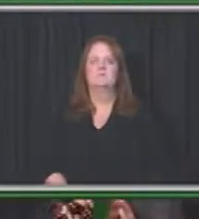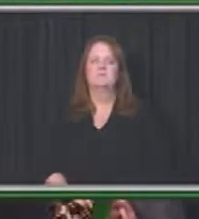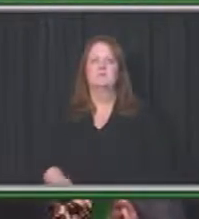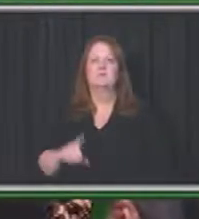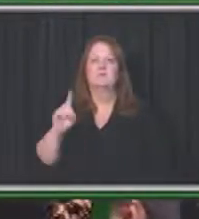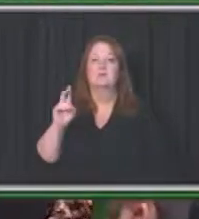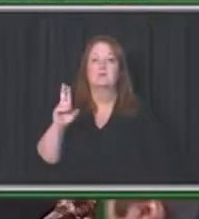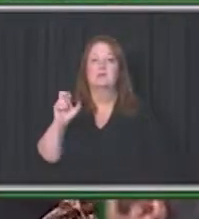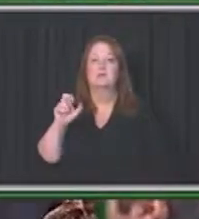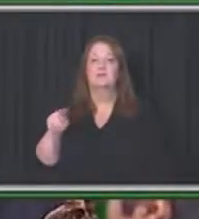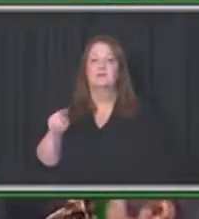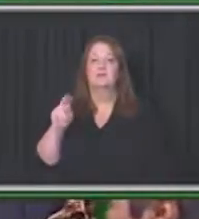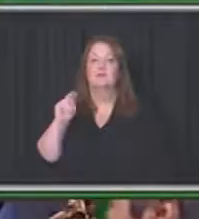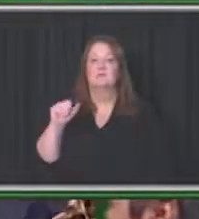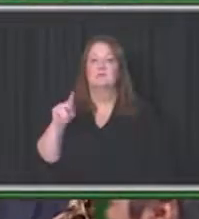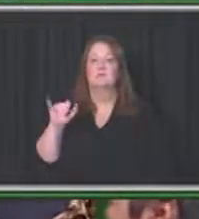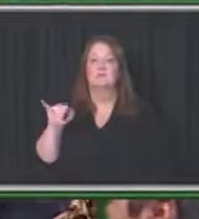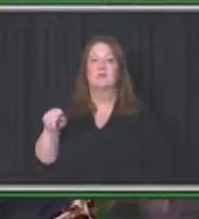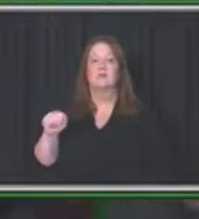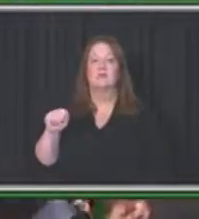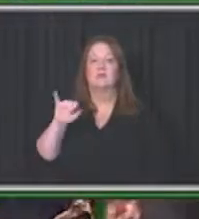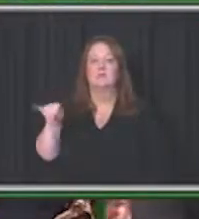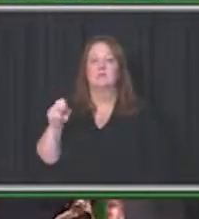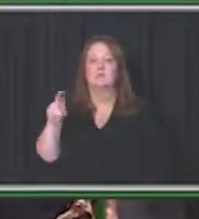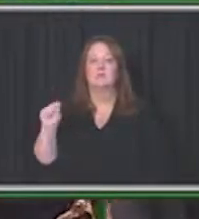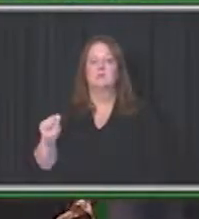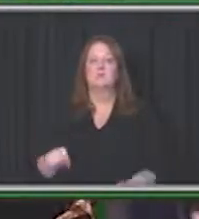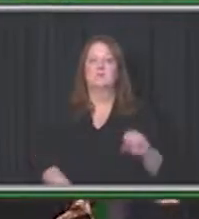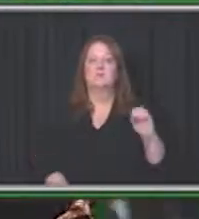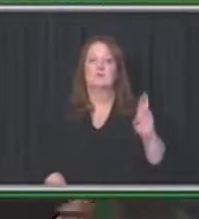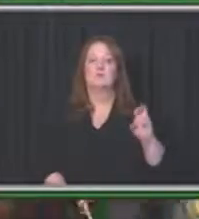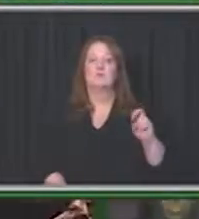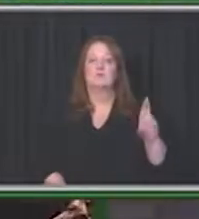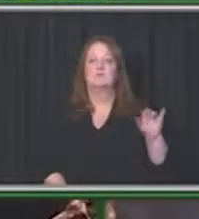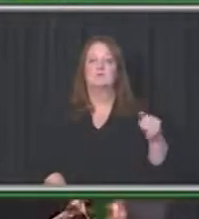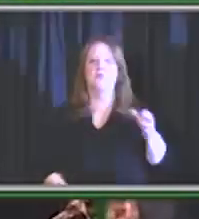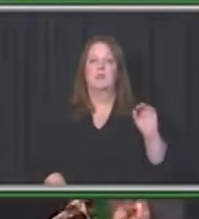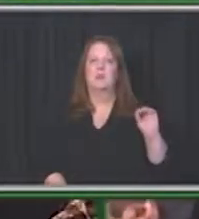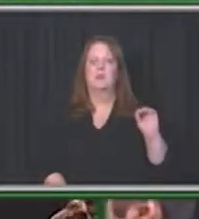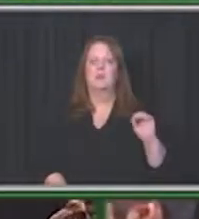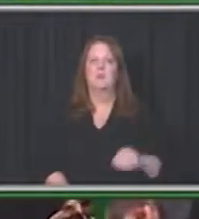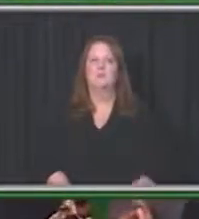Daria Natanya Jones. Oscar Trejo.